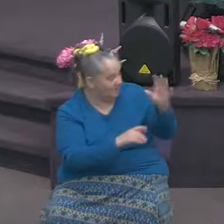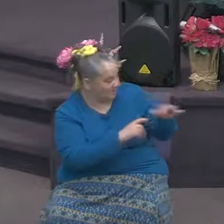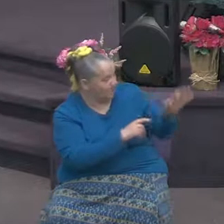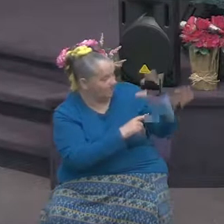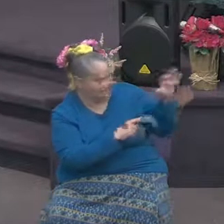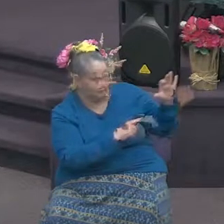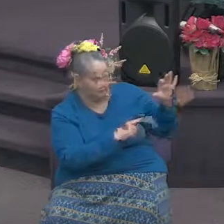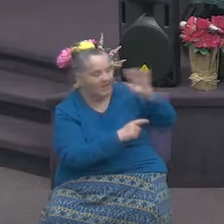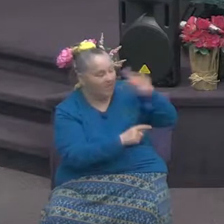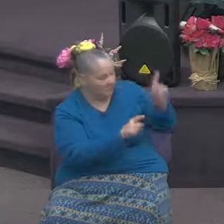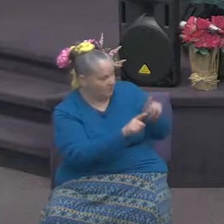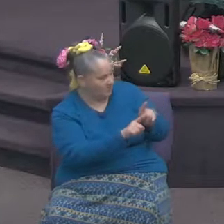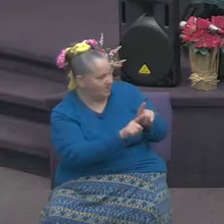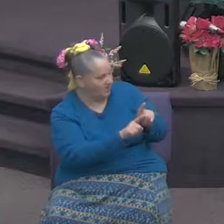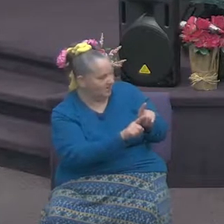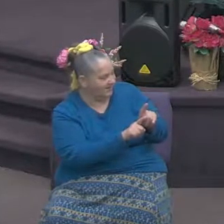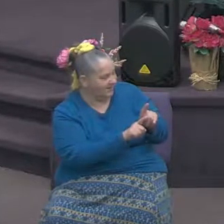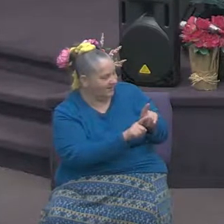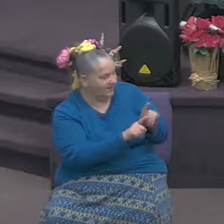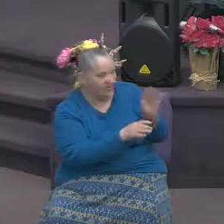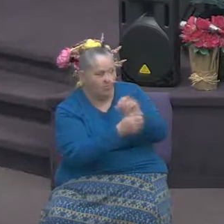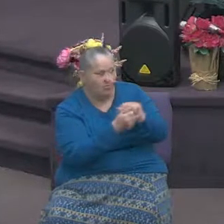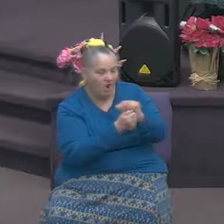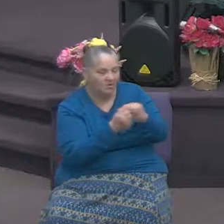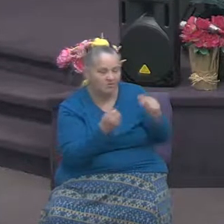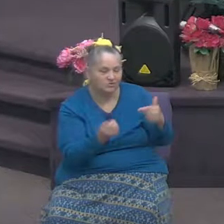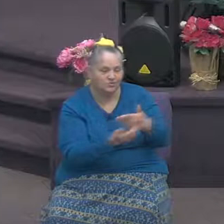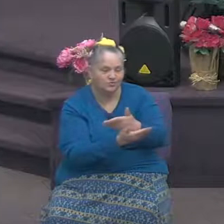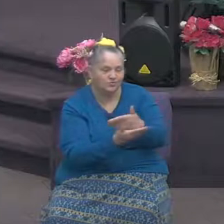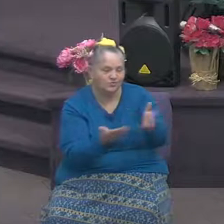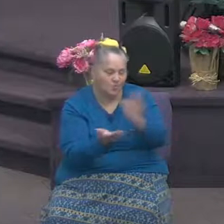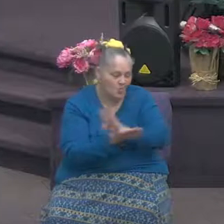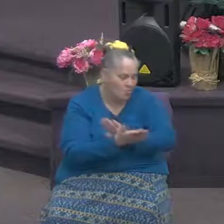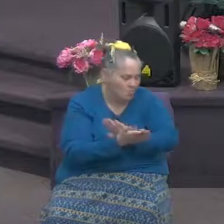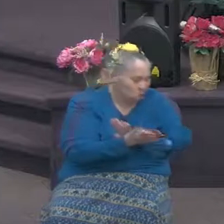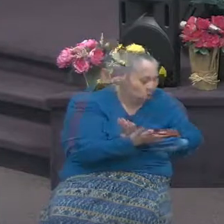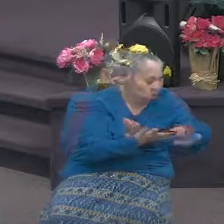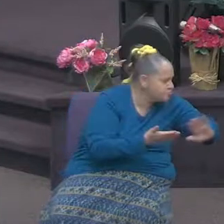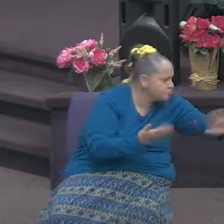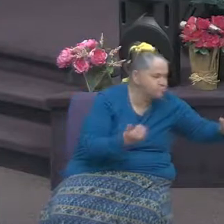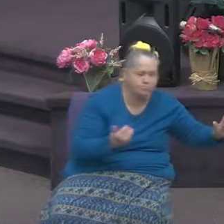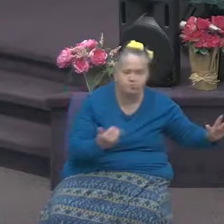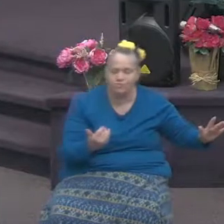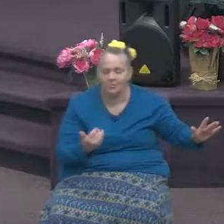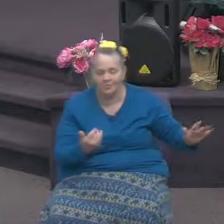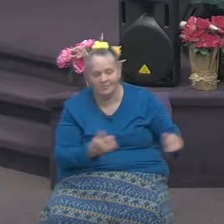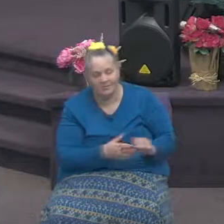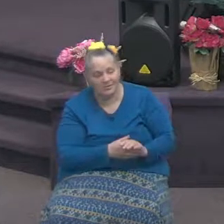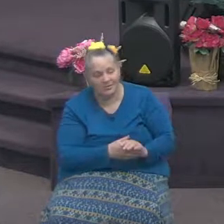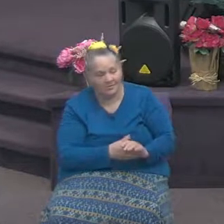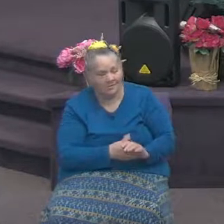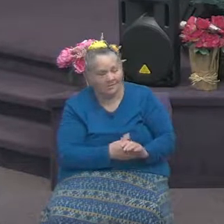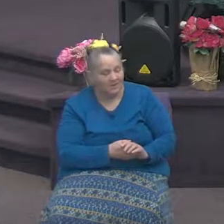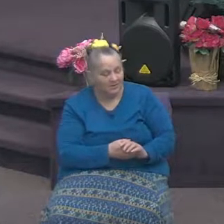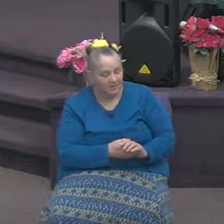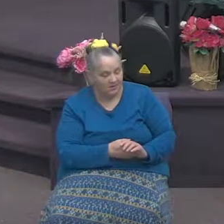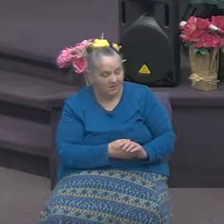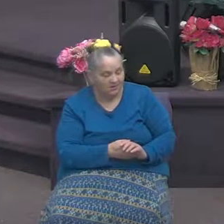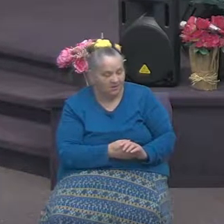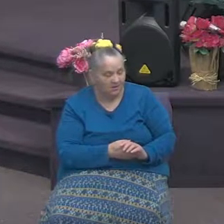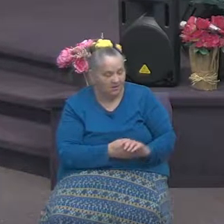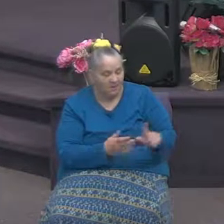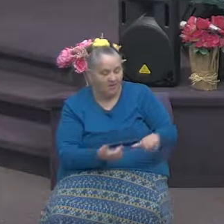Calvary and I agree with it. And he washes you and cleanses you. He plunges